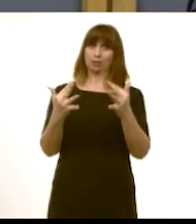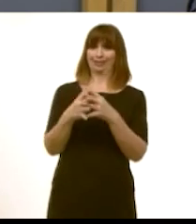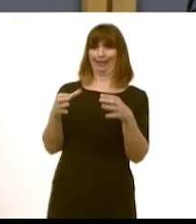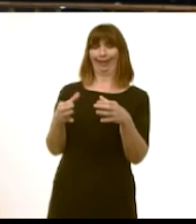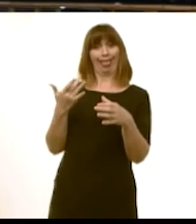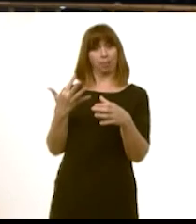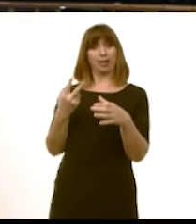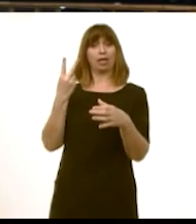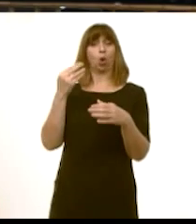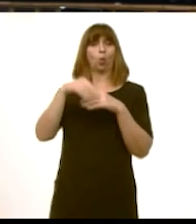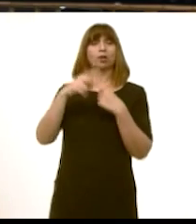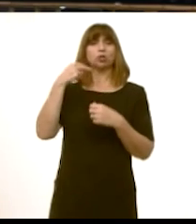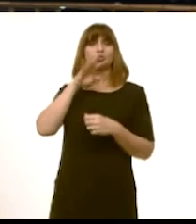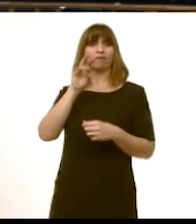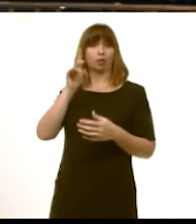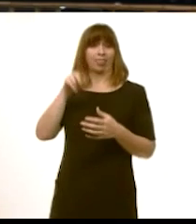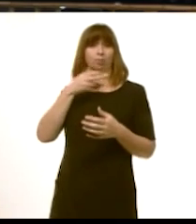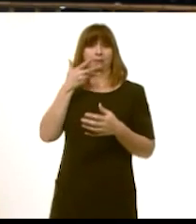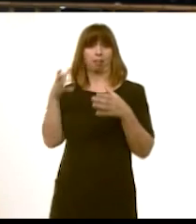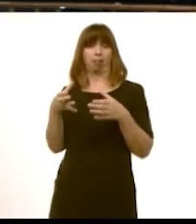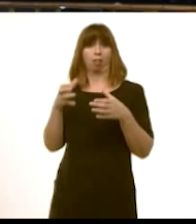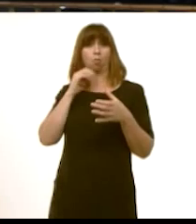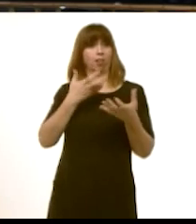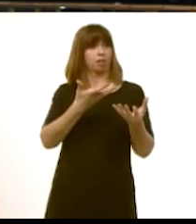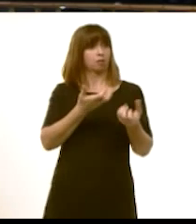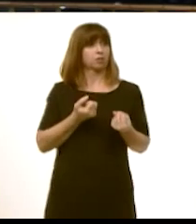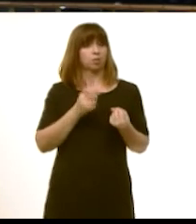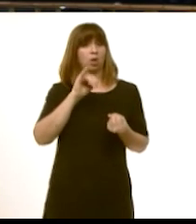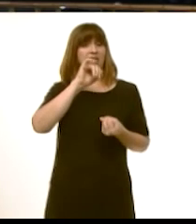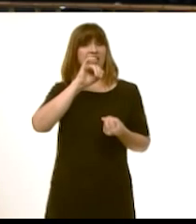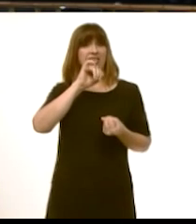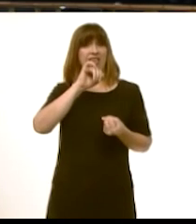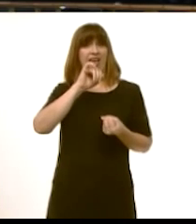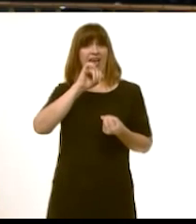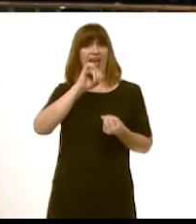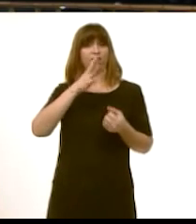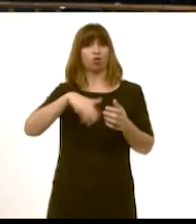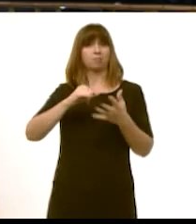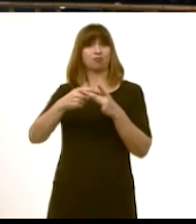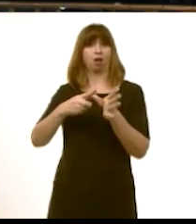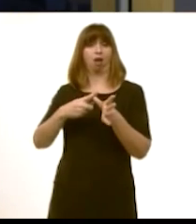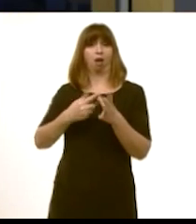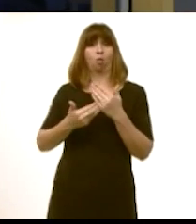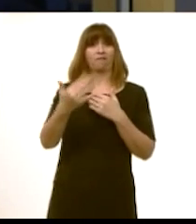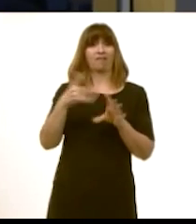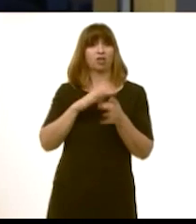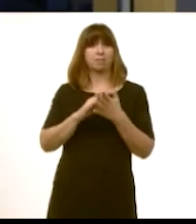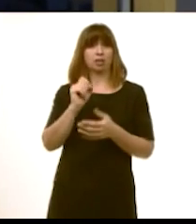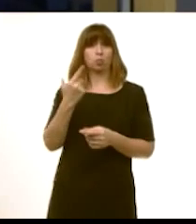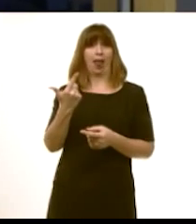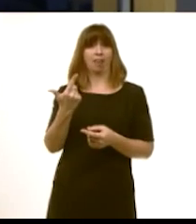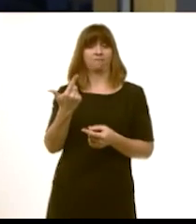over 240,000 people, will be taking 60 Syrian refugees over the next 5 years, 12 a